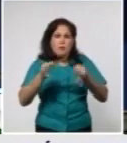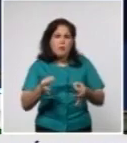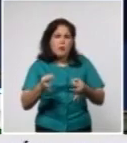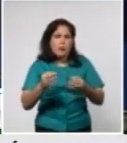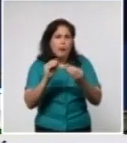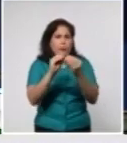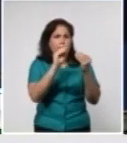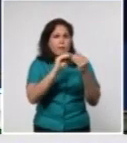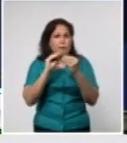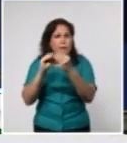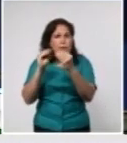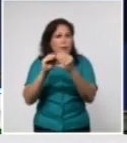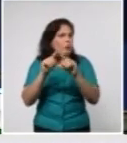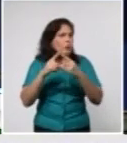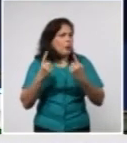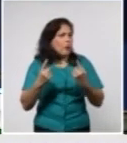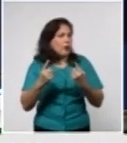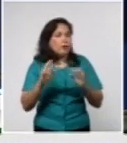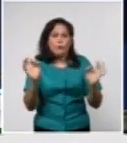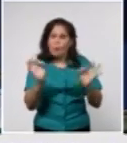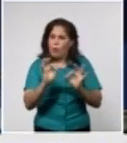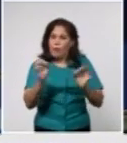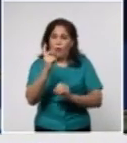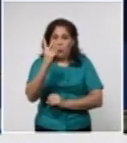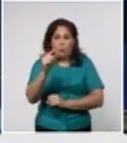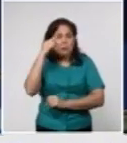case contacts. And we're talking about